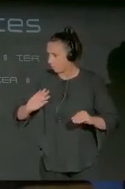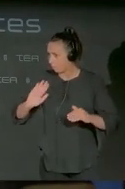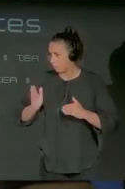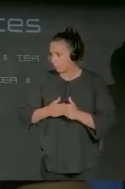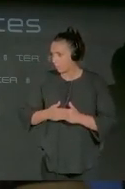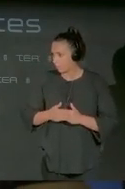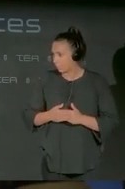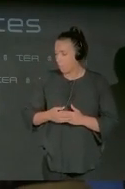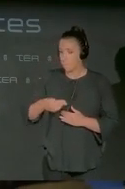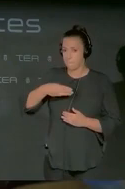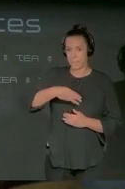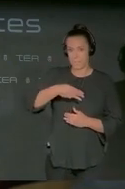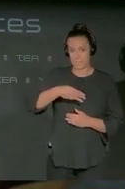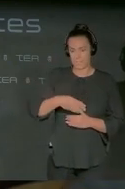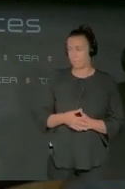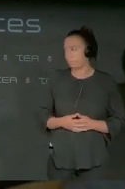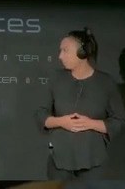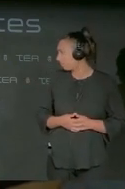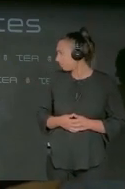Martin.